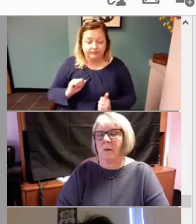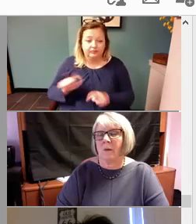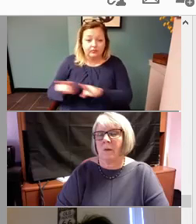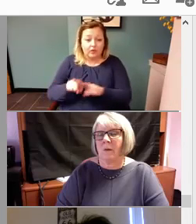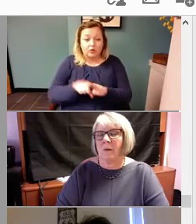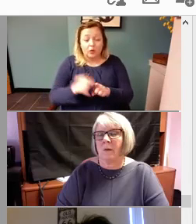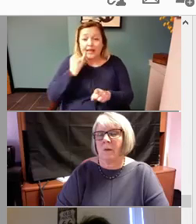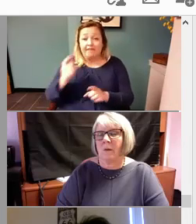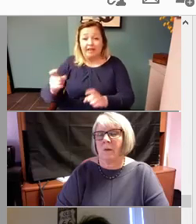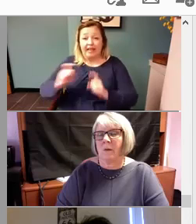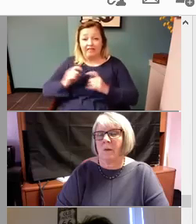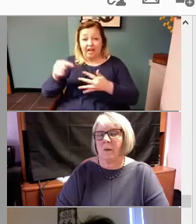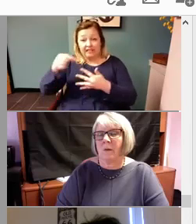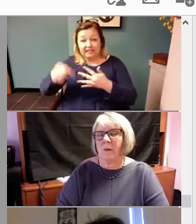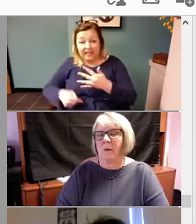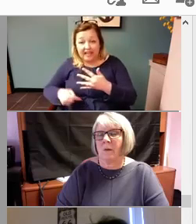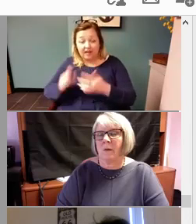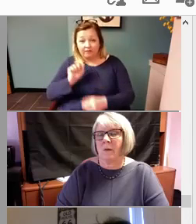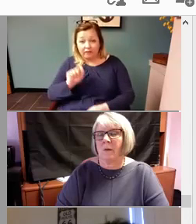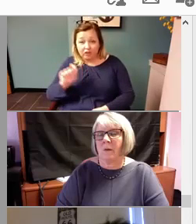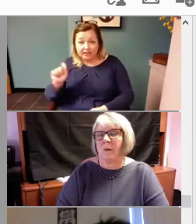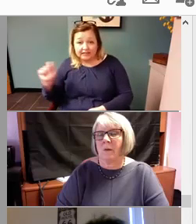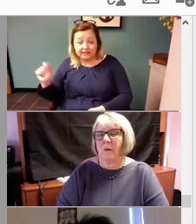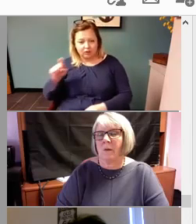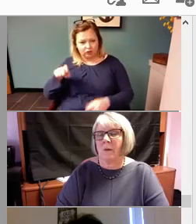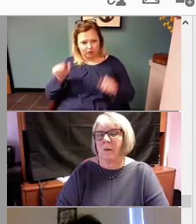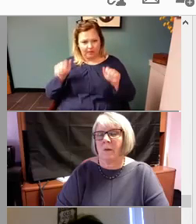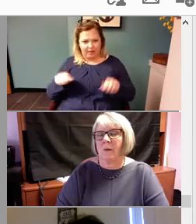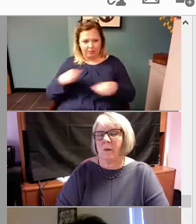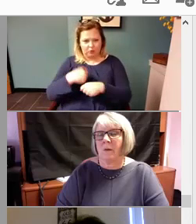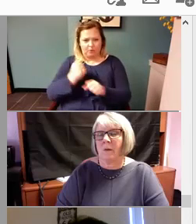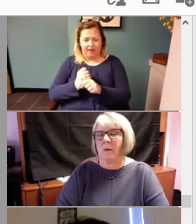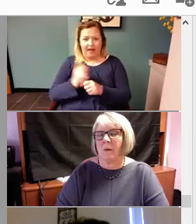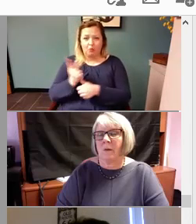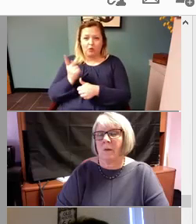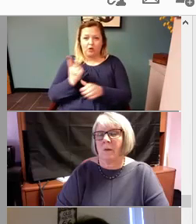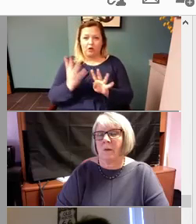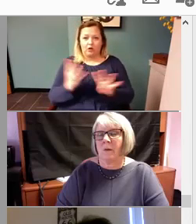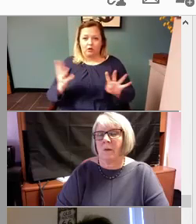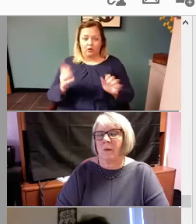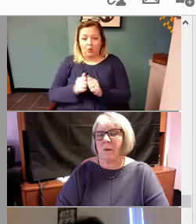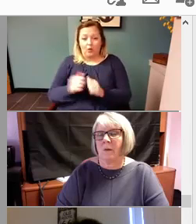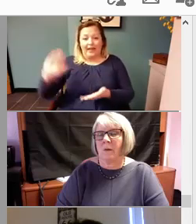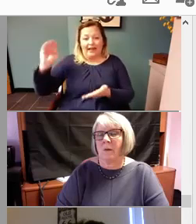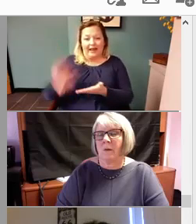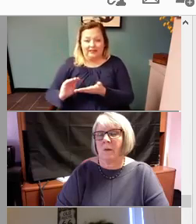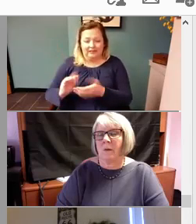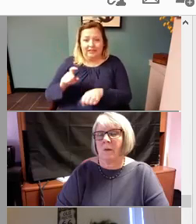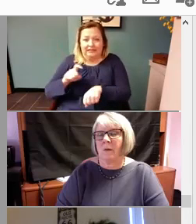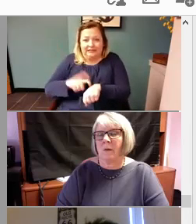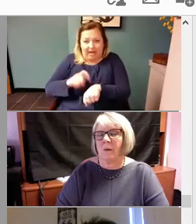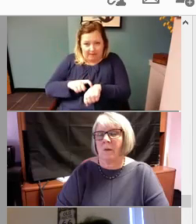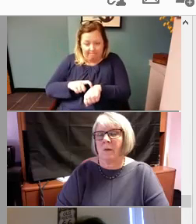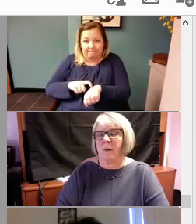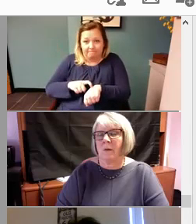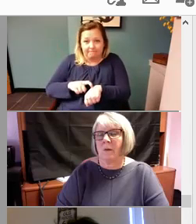also be able to build this priority queue with as less time complexity as possible. Okay,